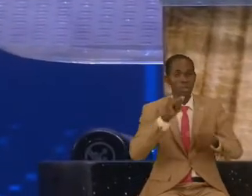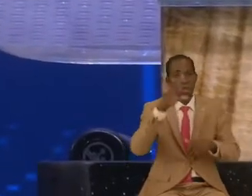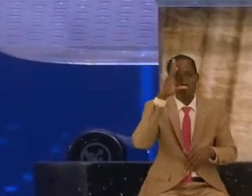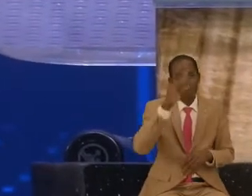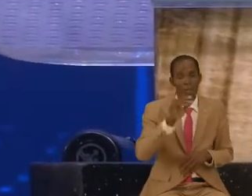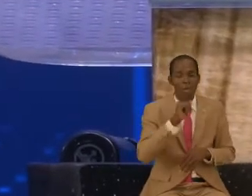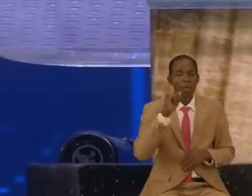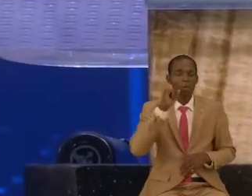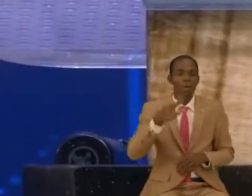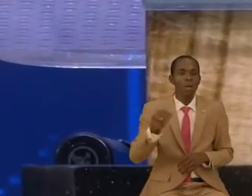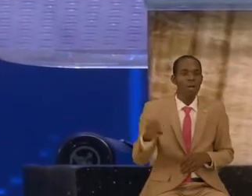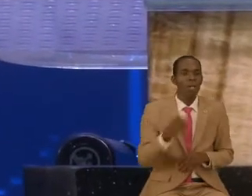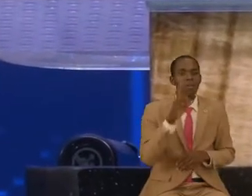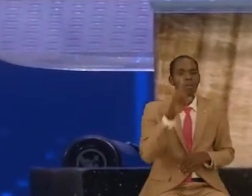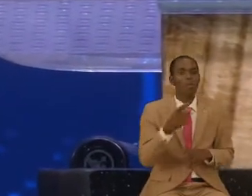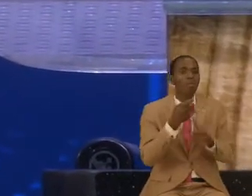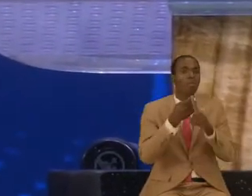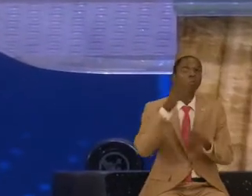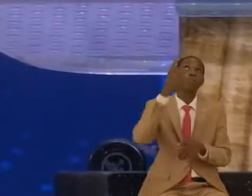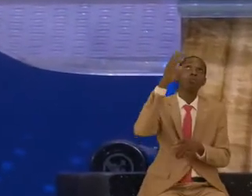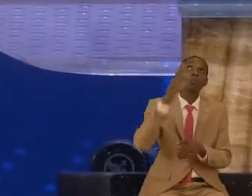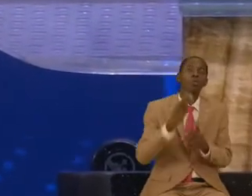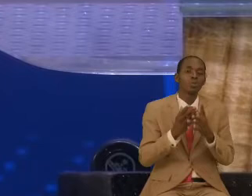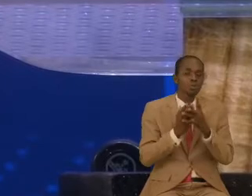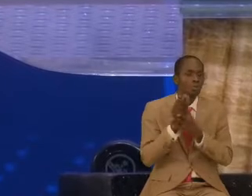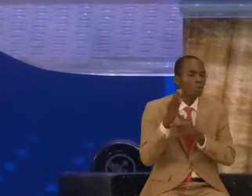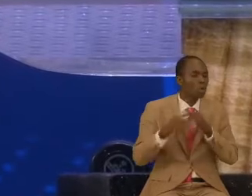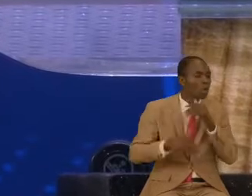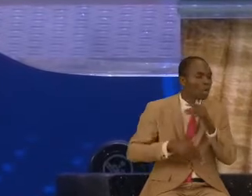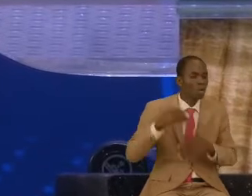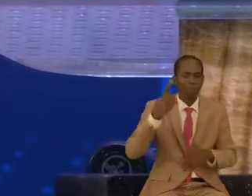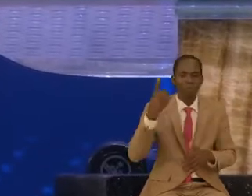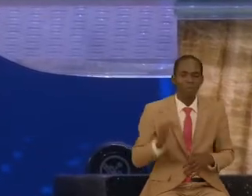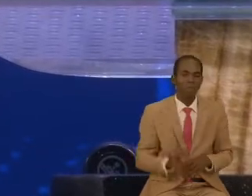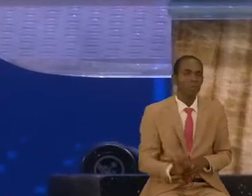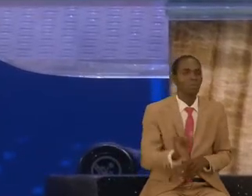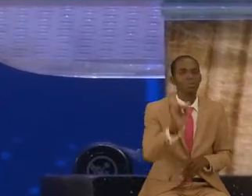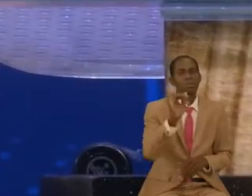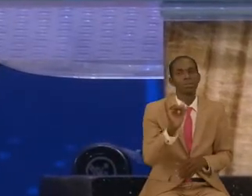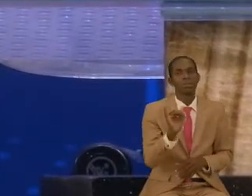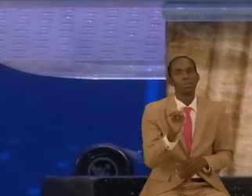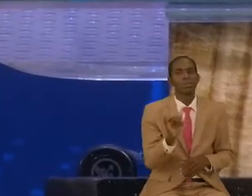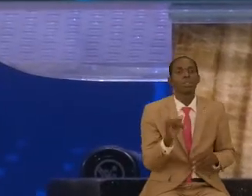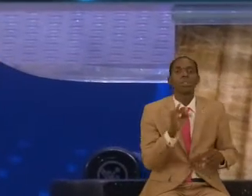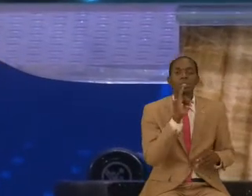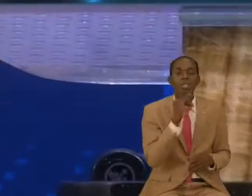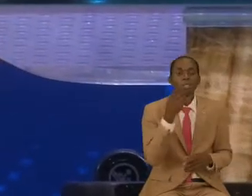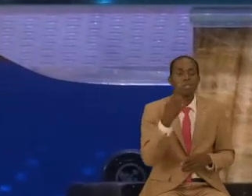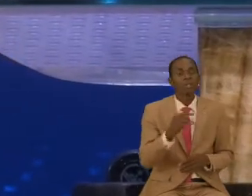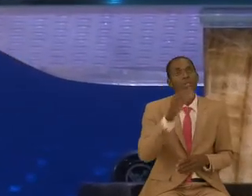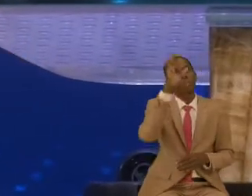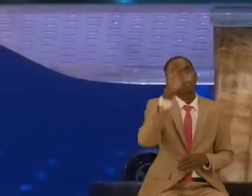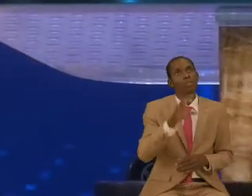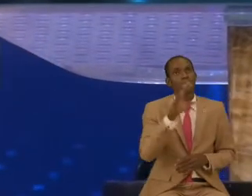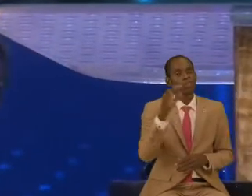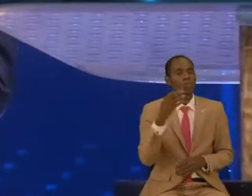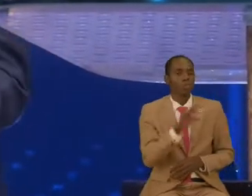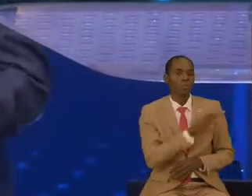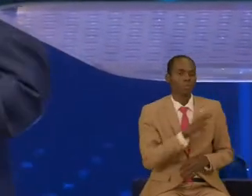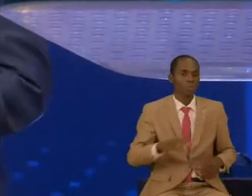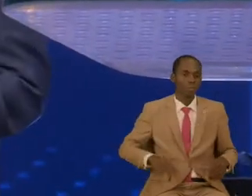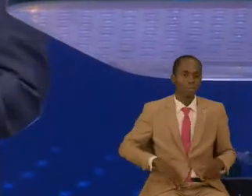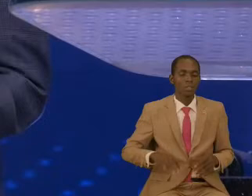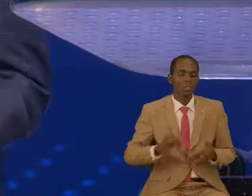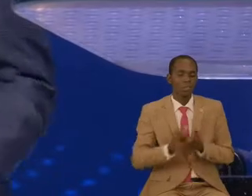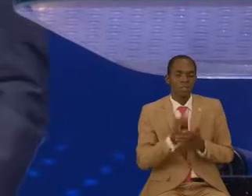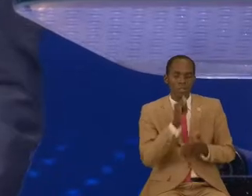woman, anyone from God throughout eternity, is the cross of Christ applied to